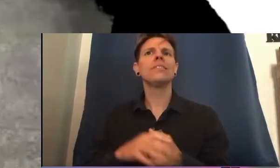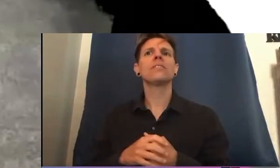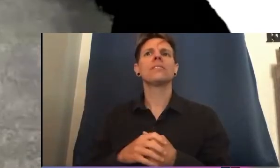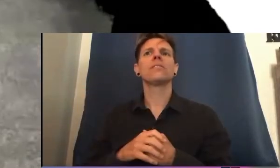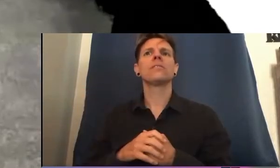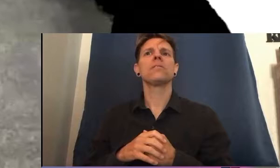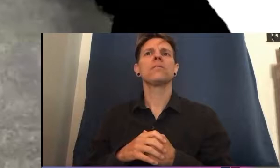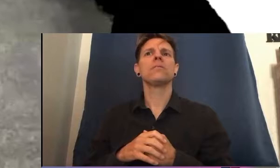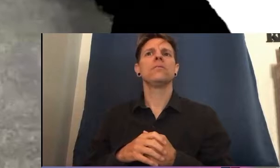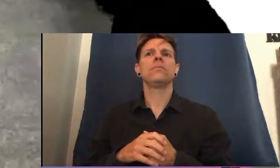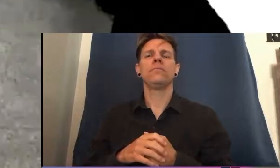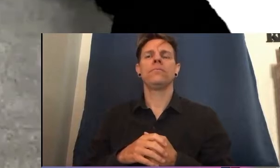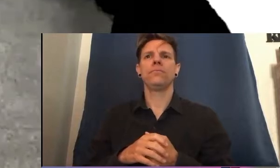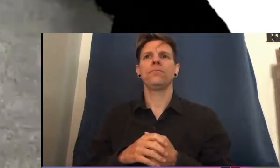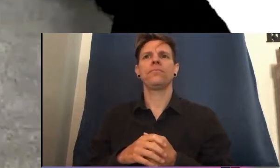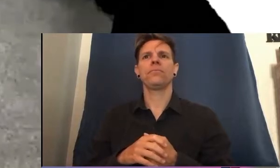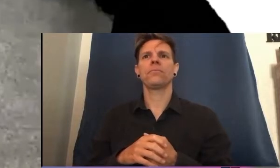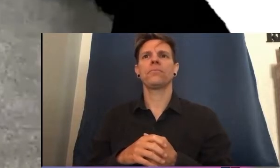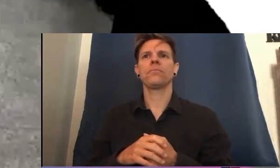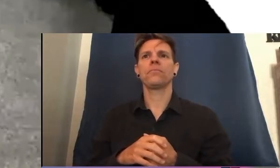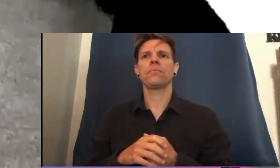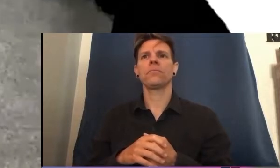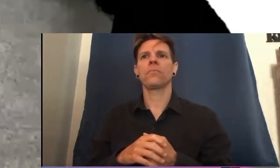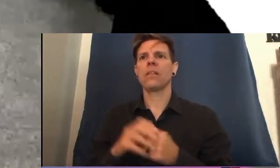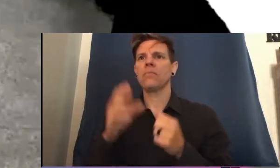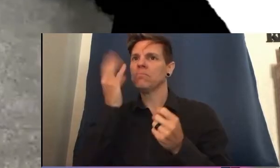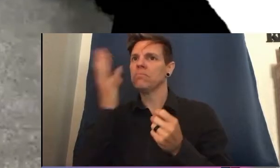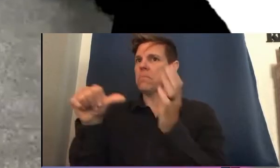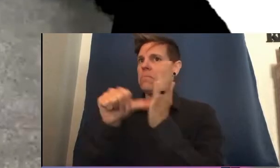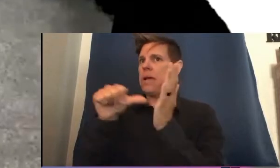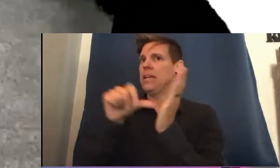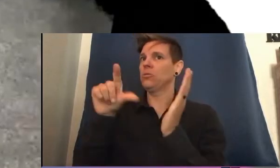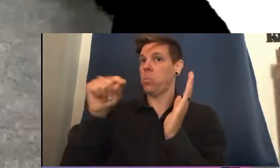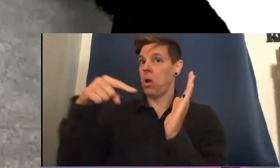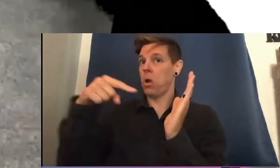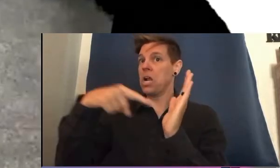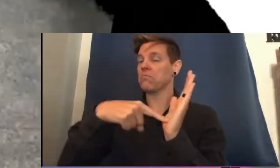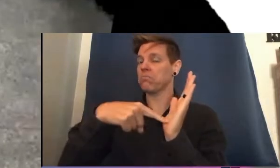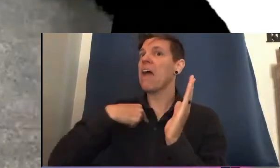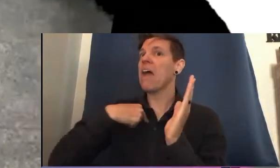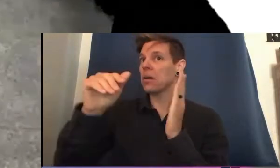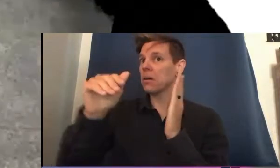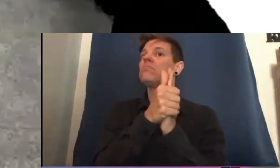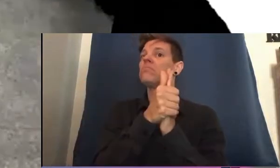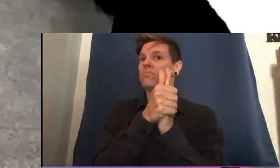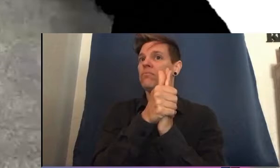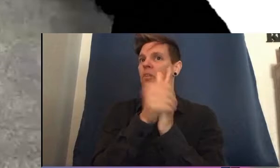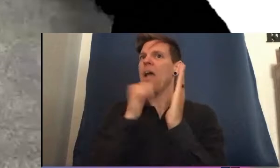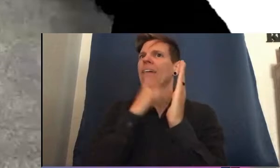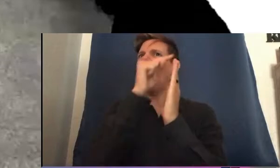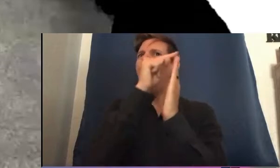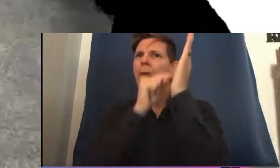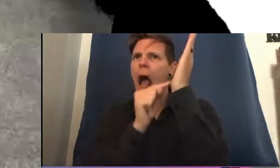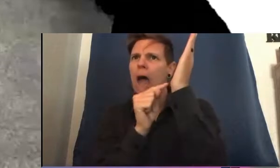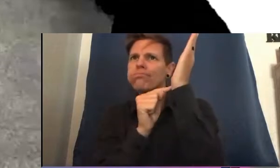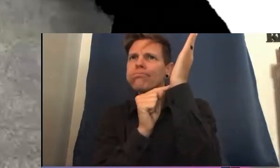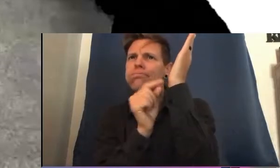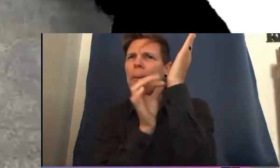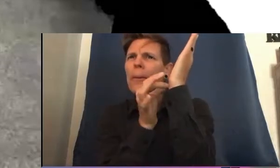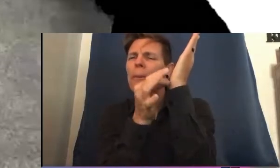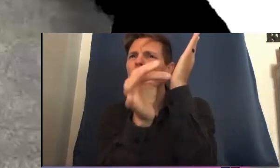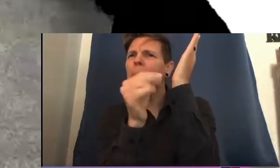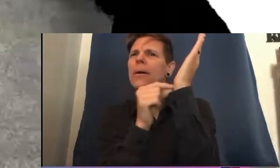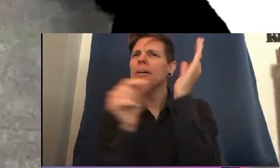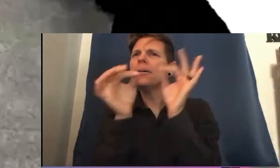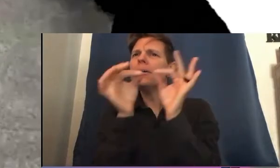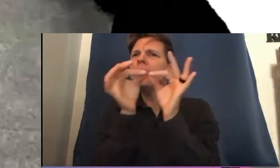on page 20 of the packet at footnote 1, Ms. Whelan has accrued 1,440 hours of